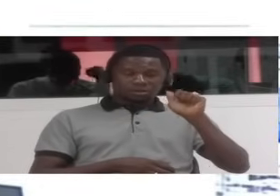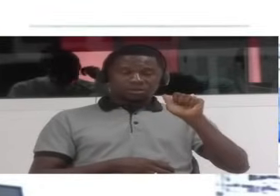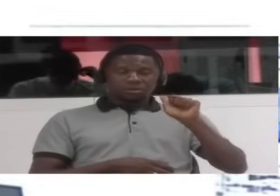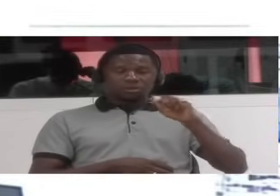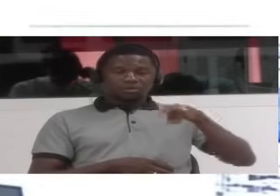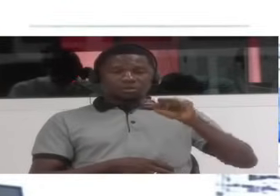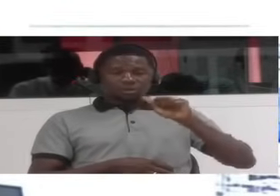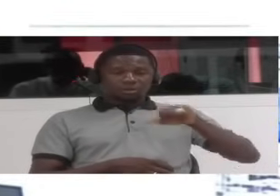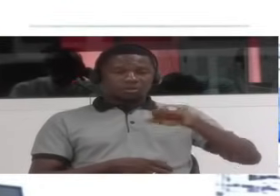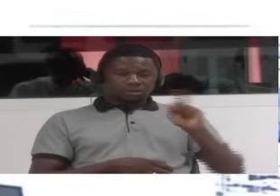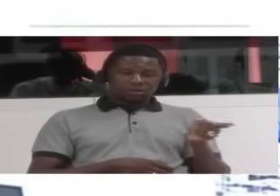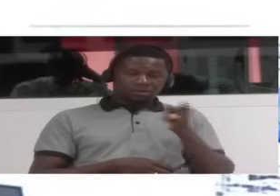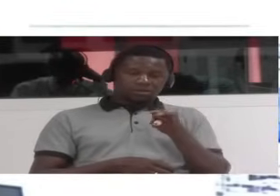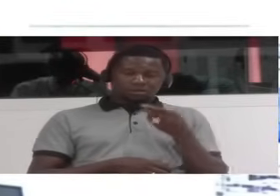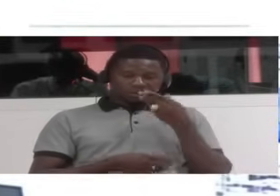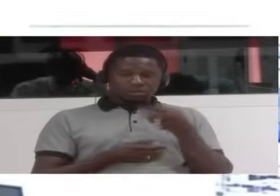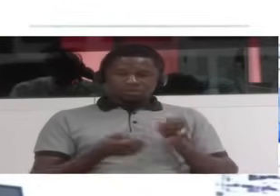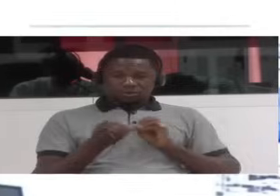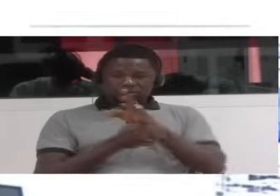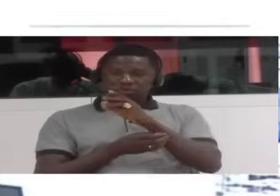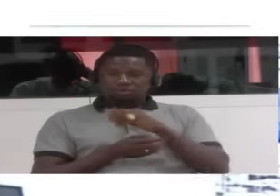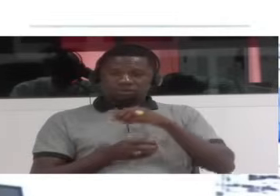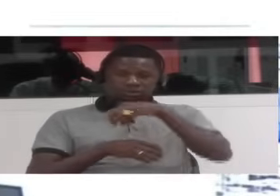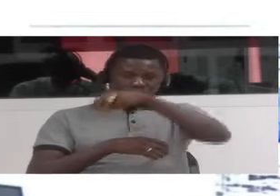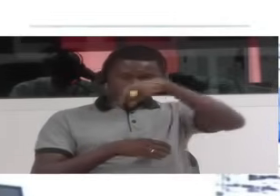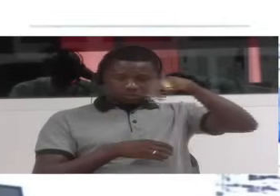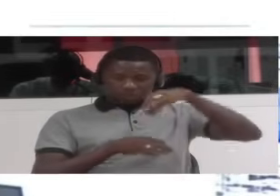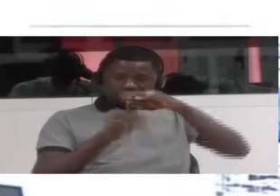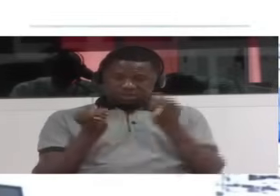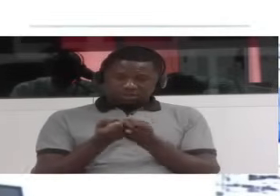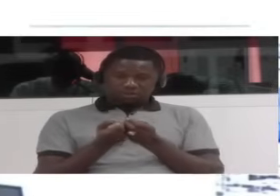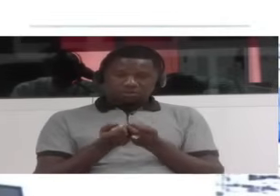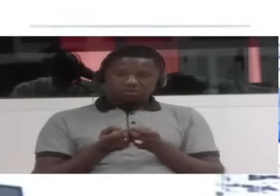Malik Jata without doubt, you're referring to? Without doubt, yes.